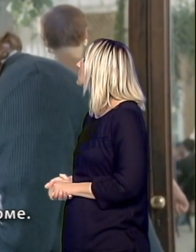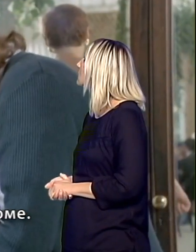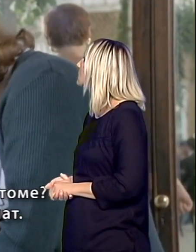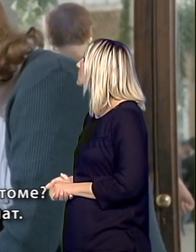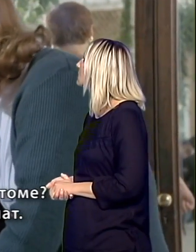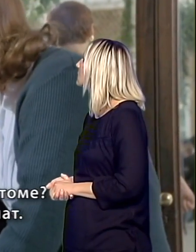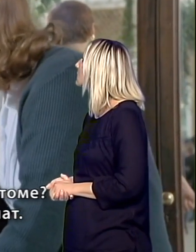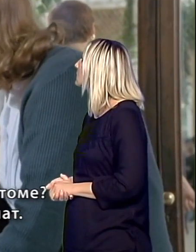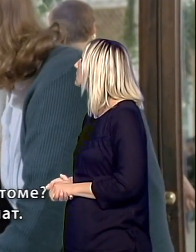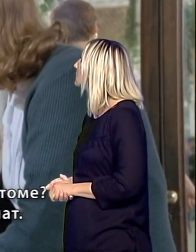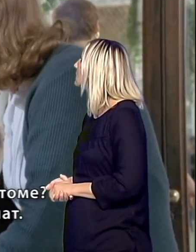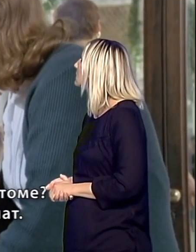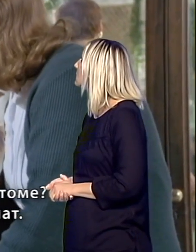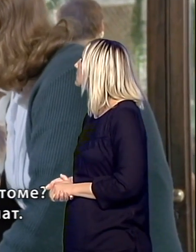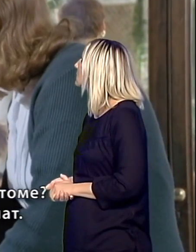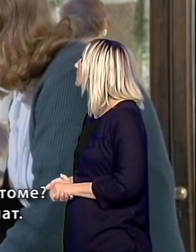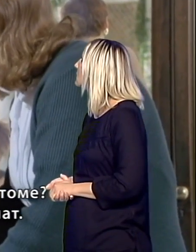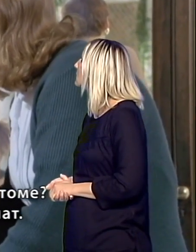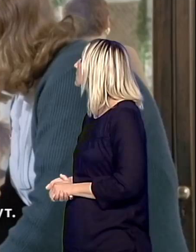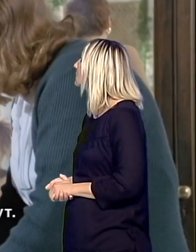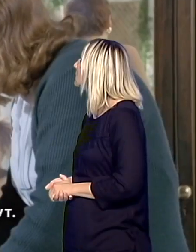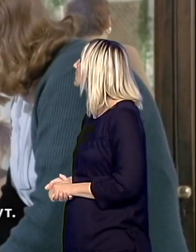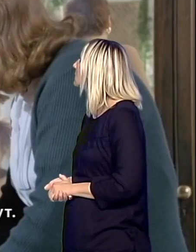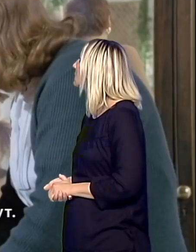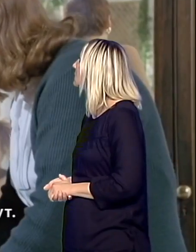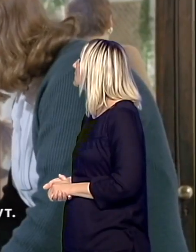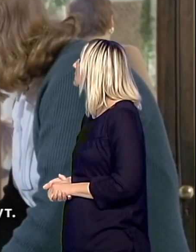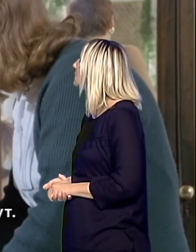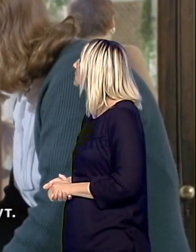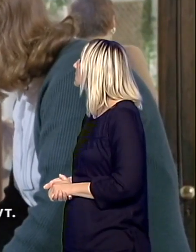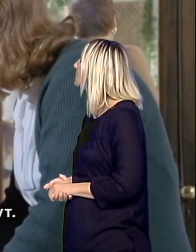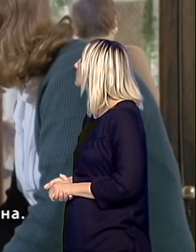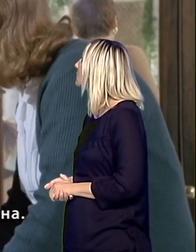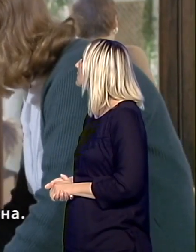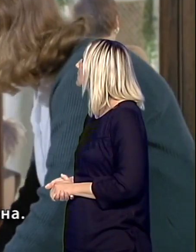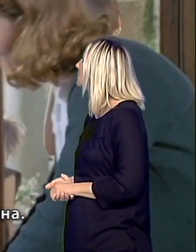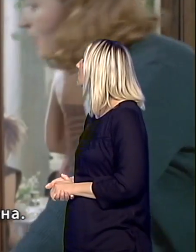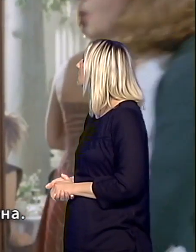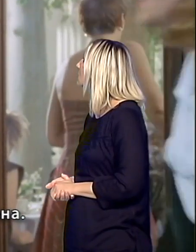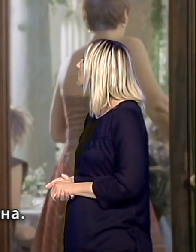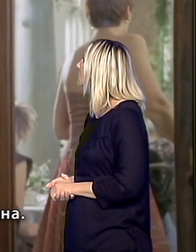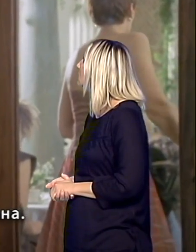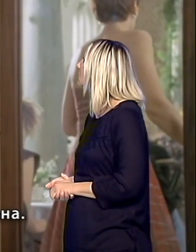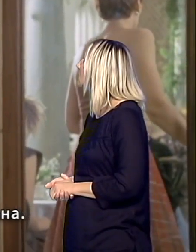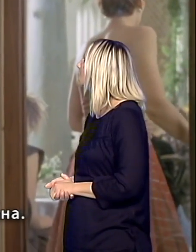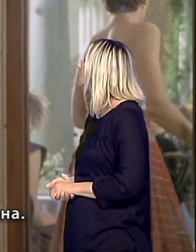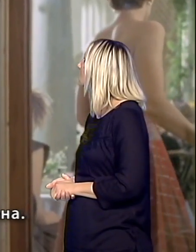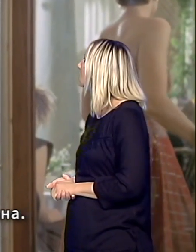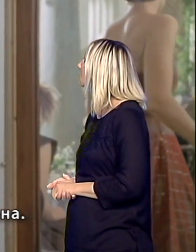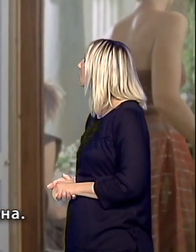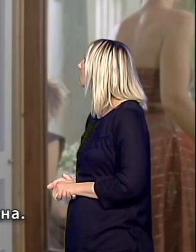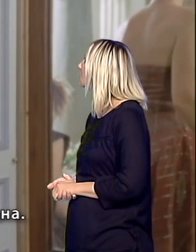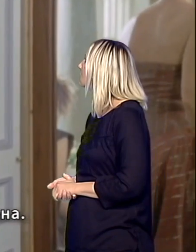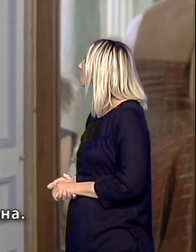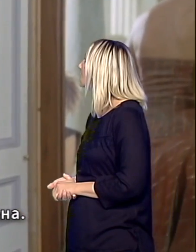going. Why can't we talk now? Now is a good enough time for me. I'll see you again sometime. Again sometime. Okay. I heard that before, Mary. Why did that with